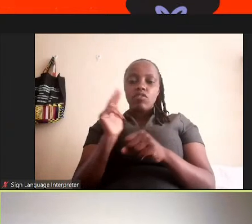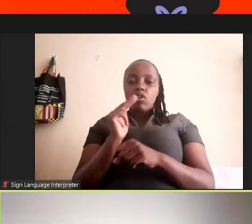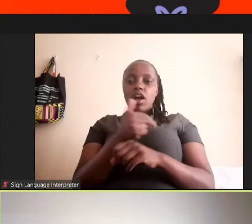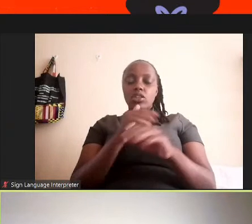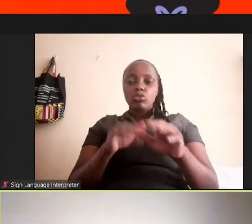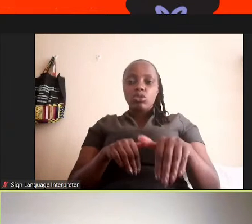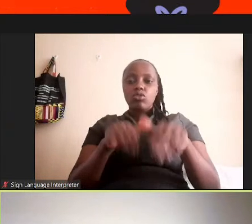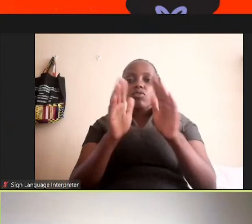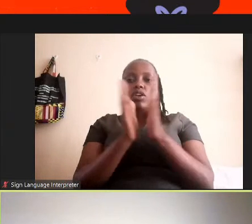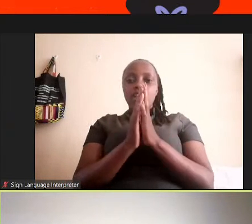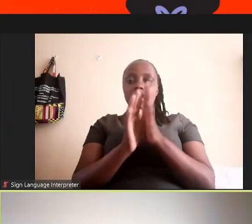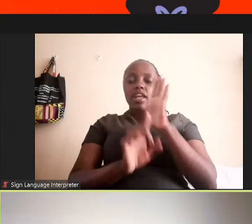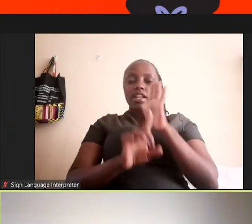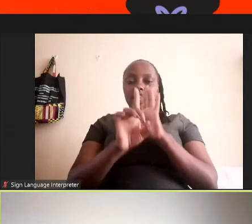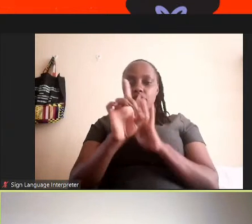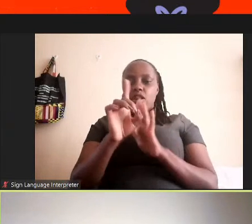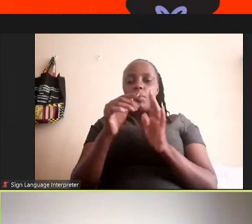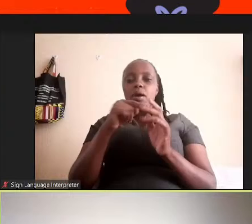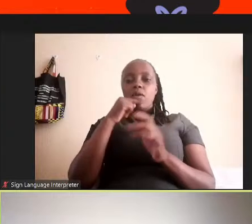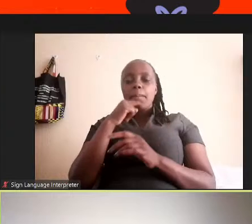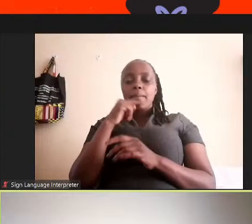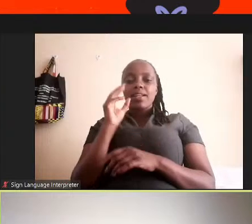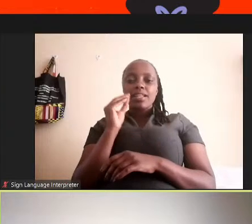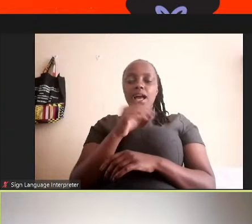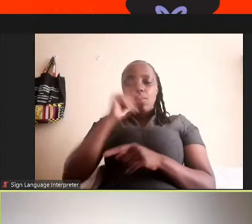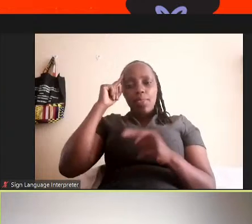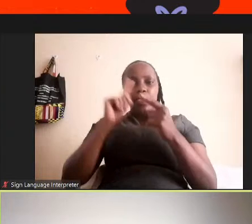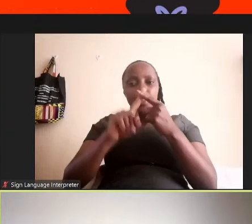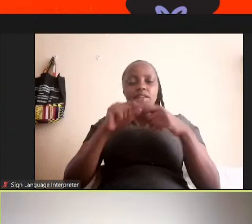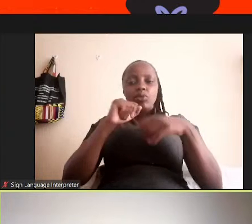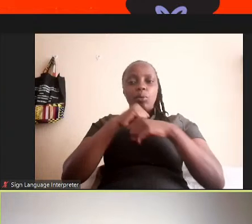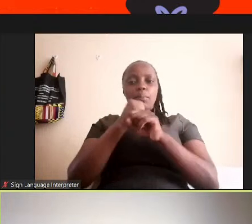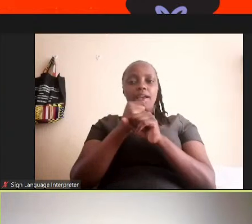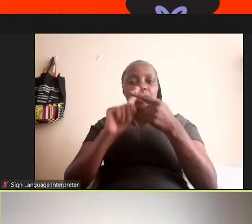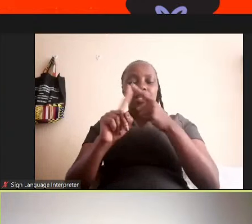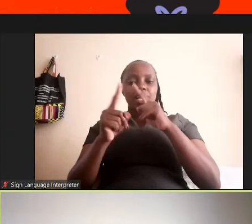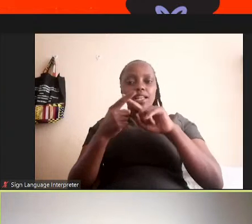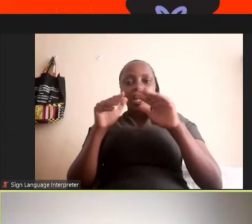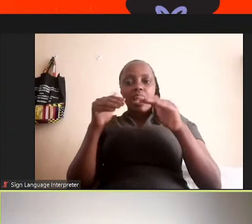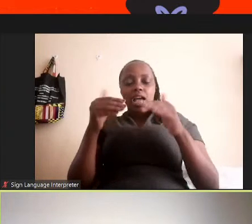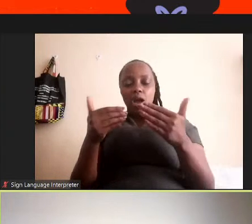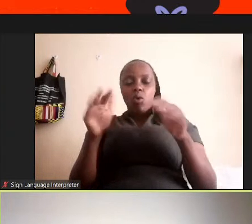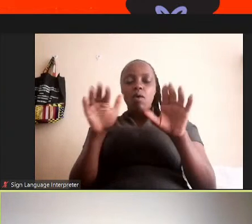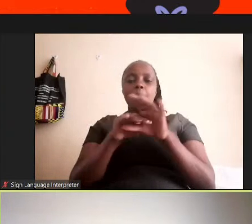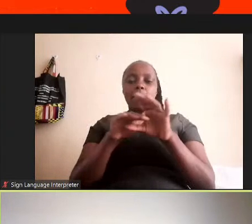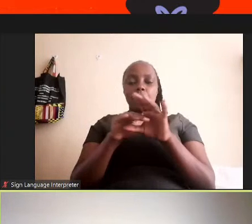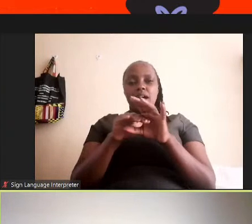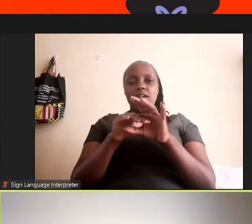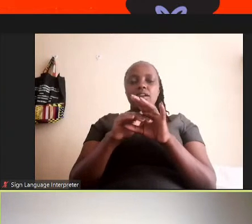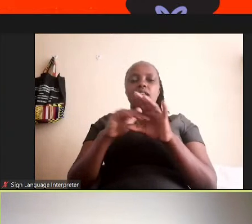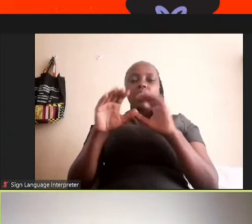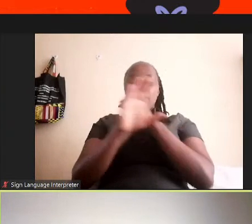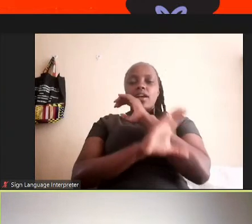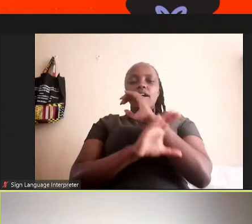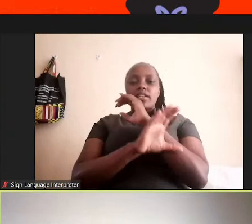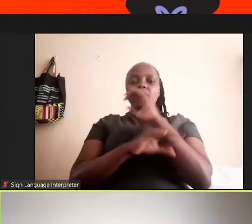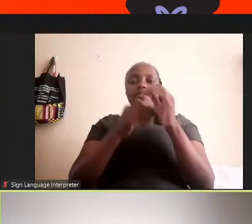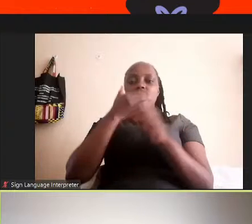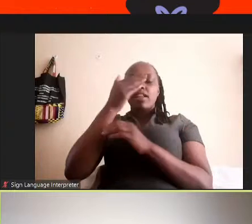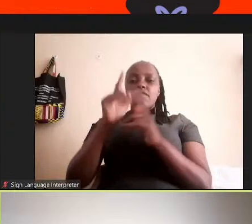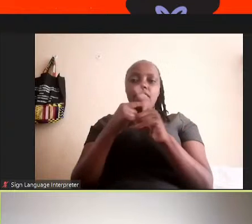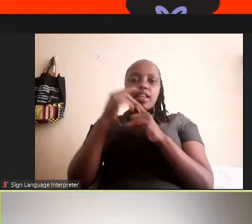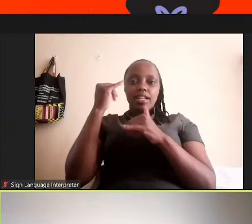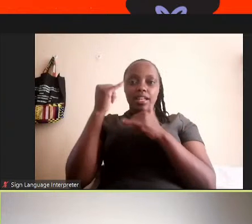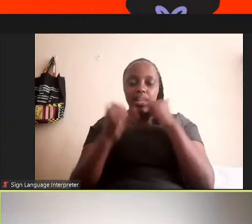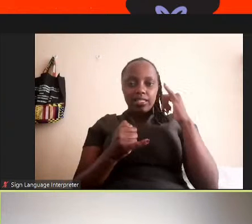general comments, because they are meant to standardize how member states should be responding to issues. And then lastly,